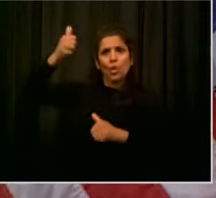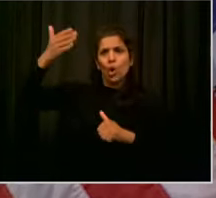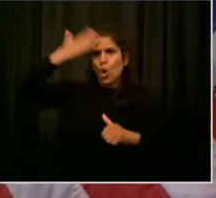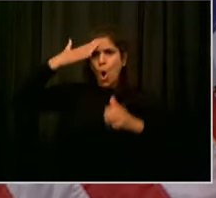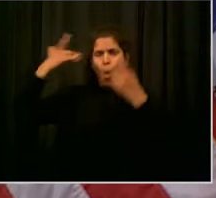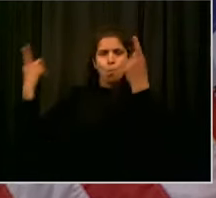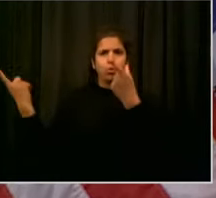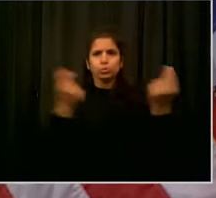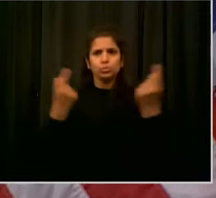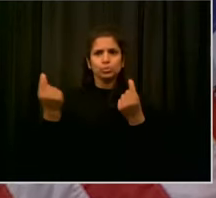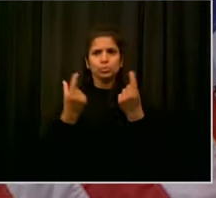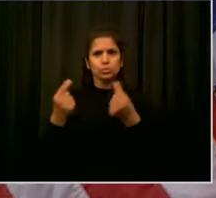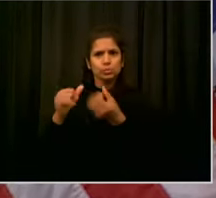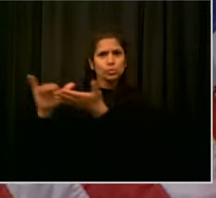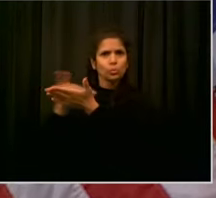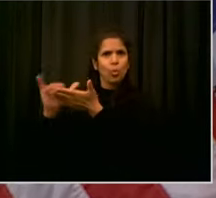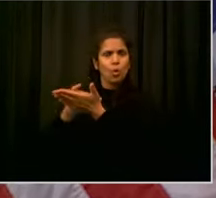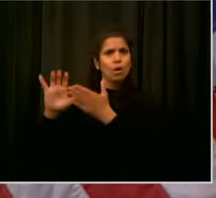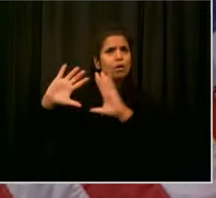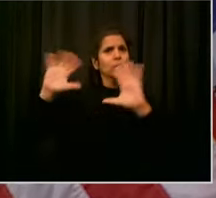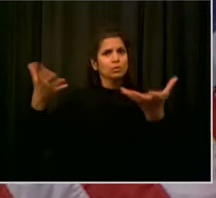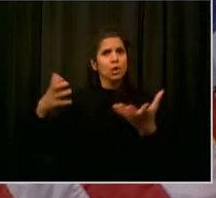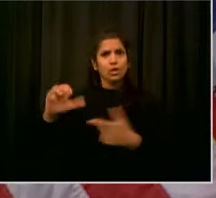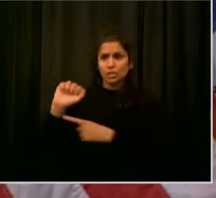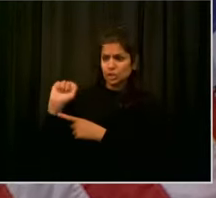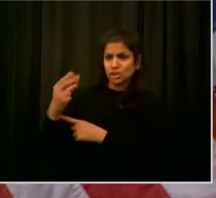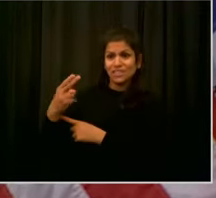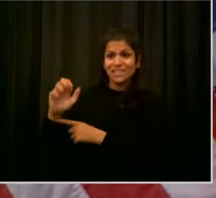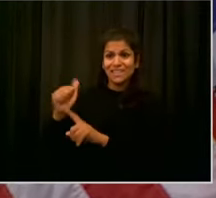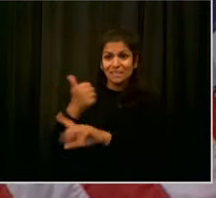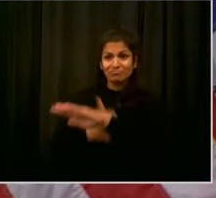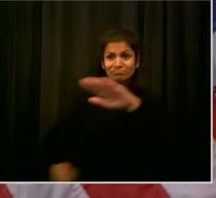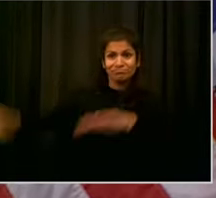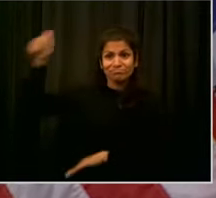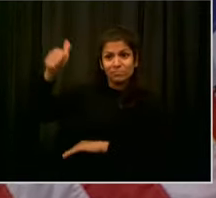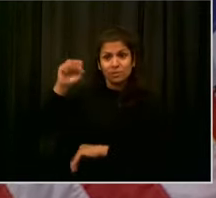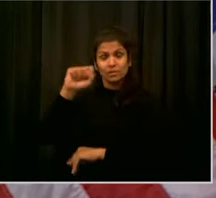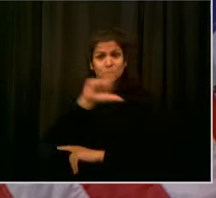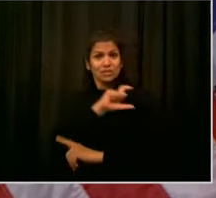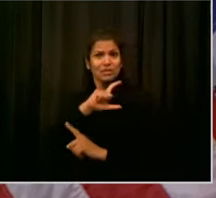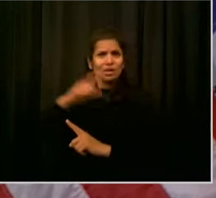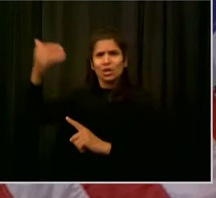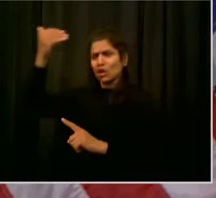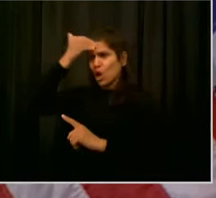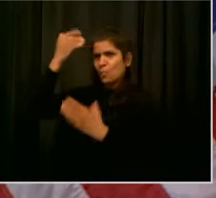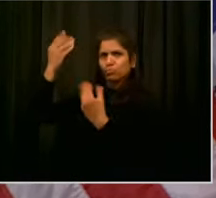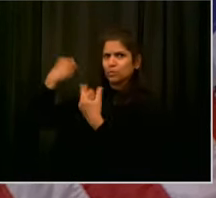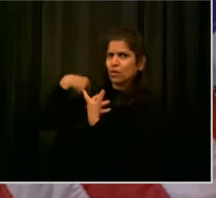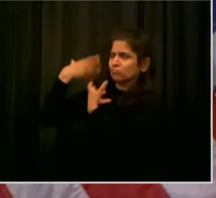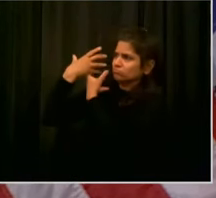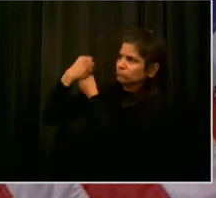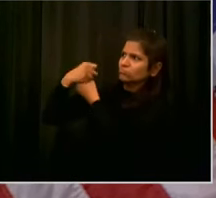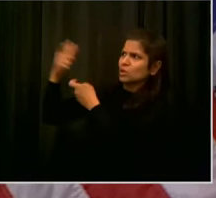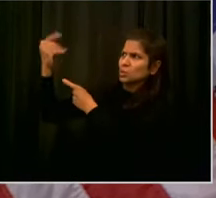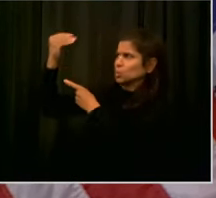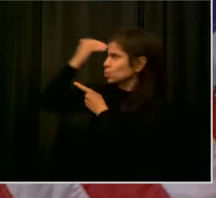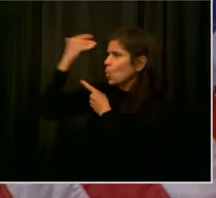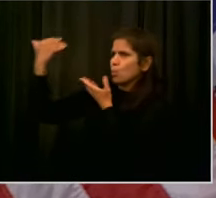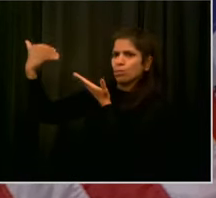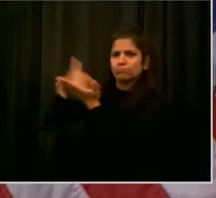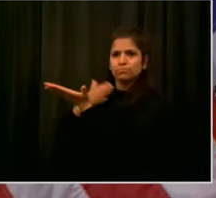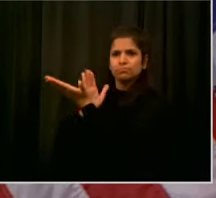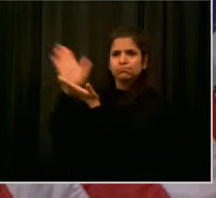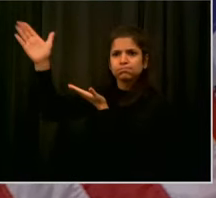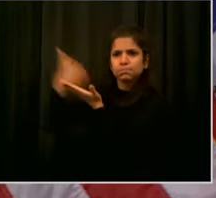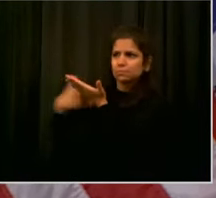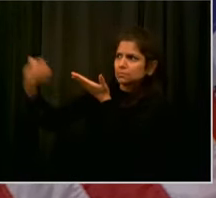change, profound change. They believe it because they have lived the life of our people. They've been out there on our streets with our people, and